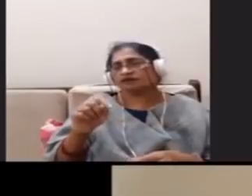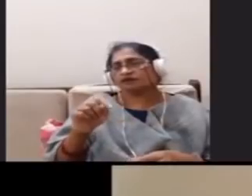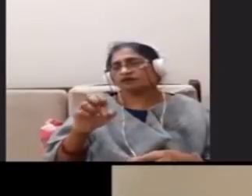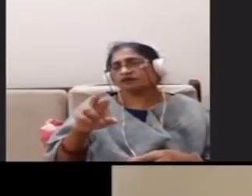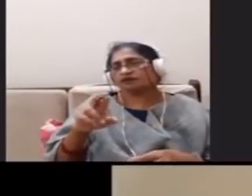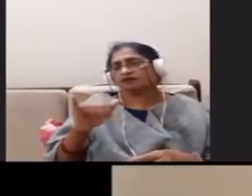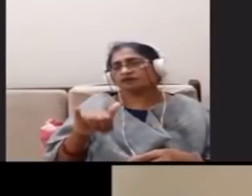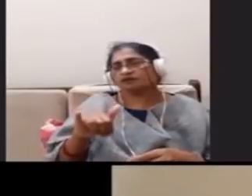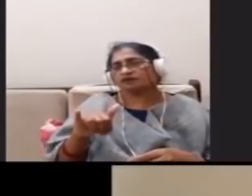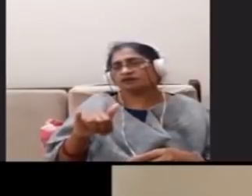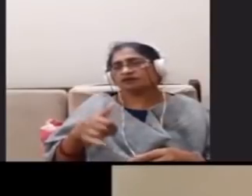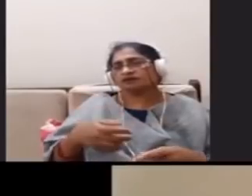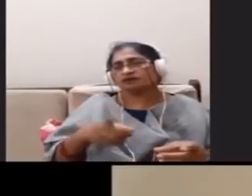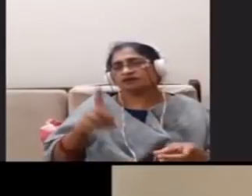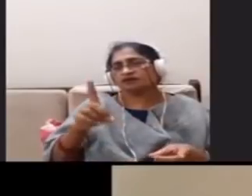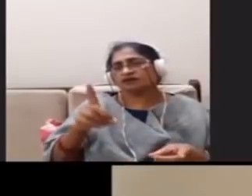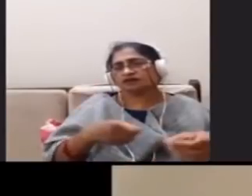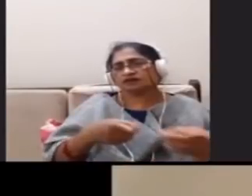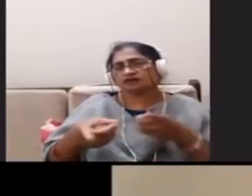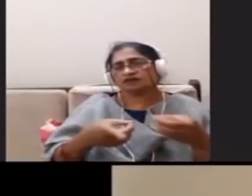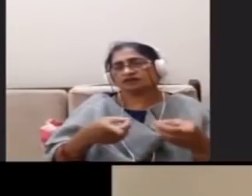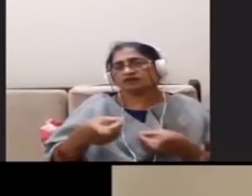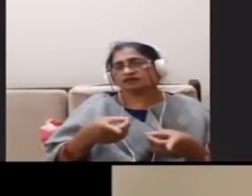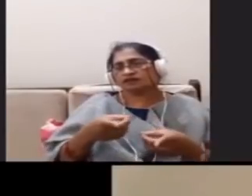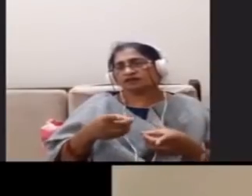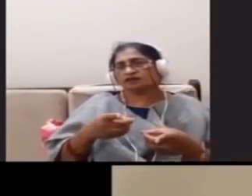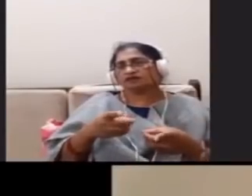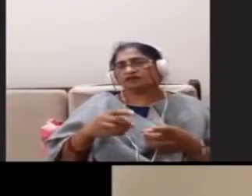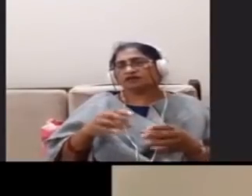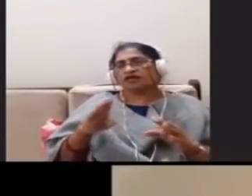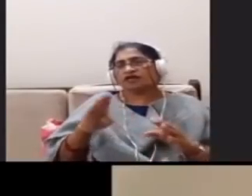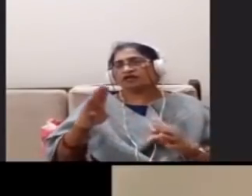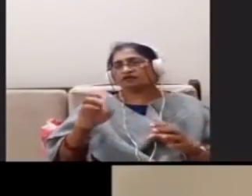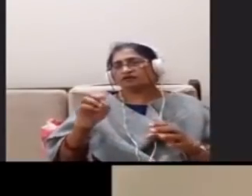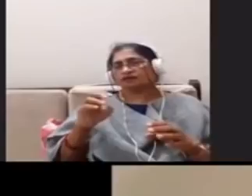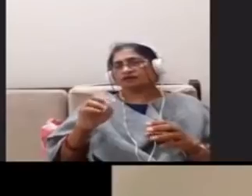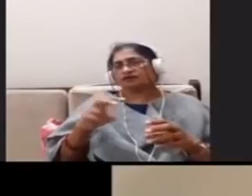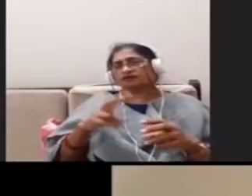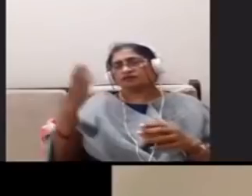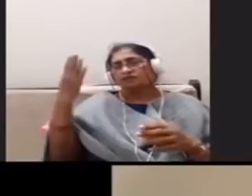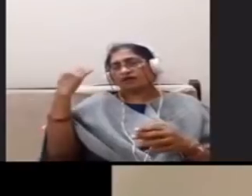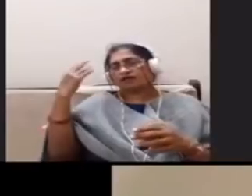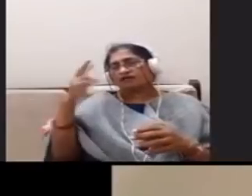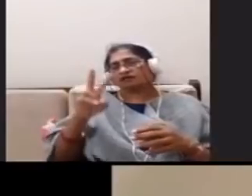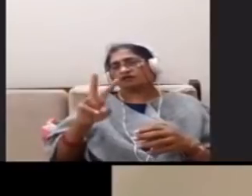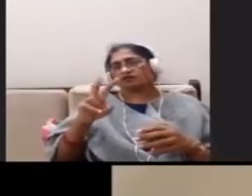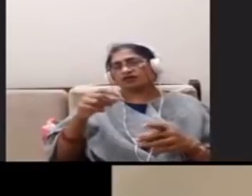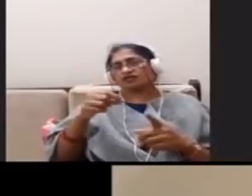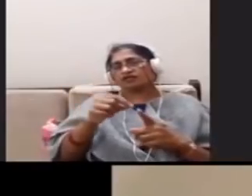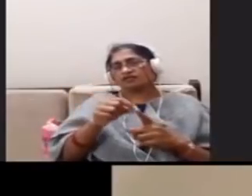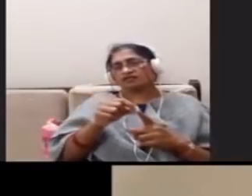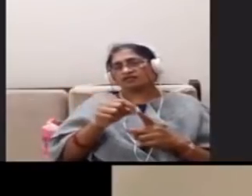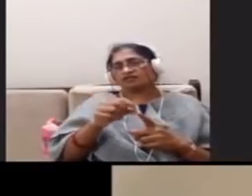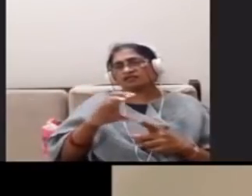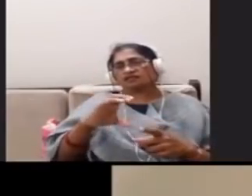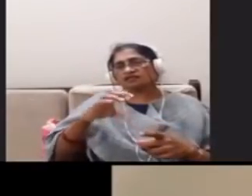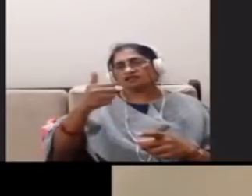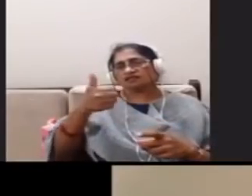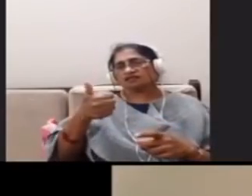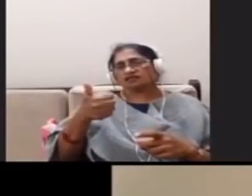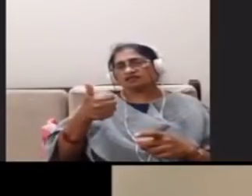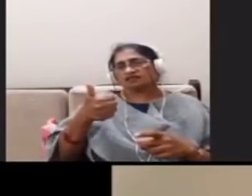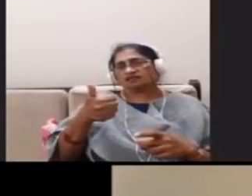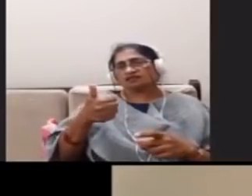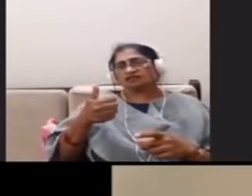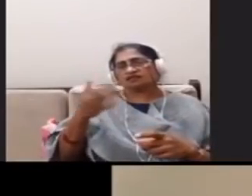of Dignity Health, Ventura County Community Board, past Vice Chair and Board of Directors, Camarillo Hospice, past